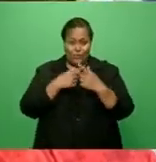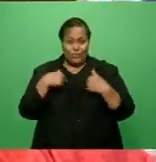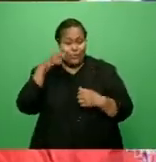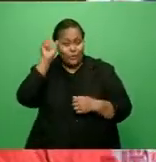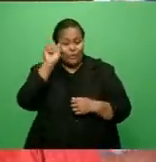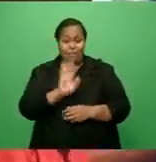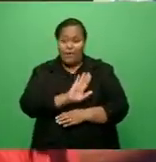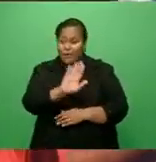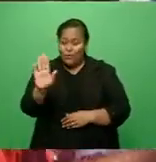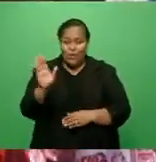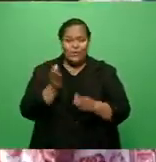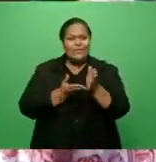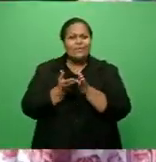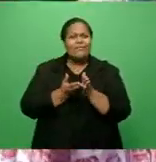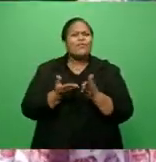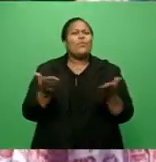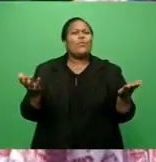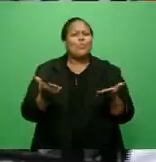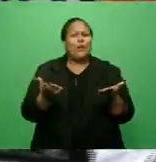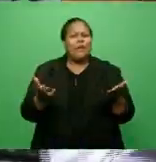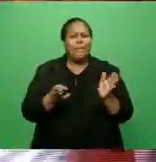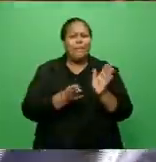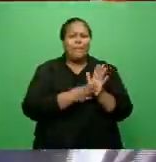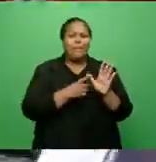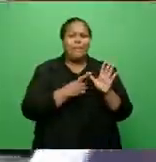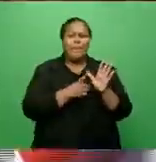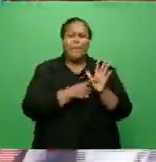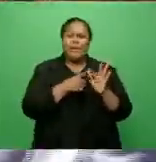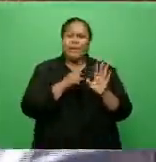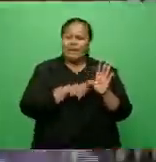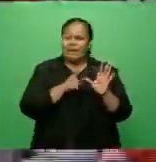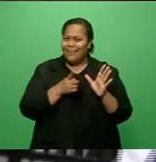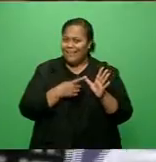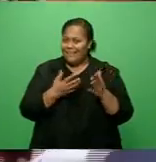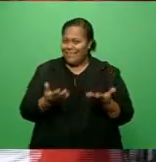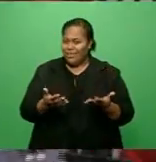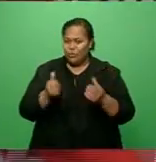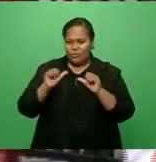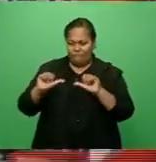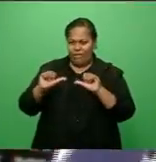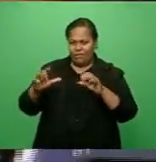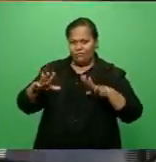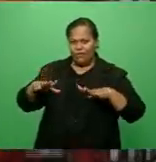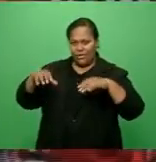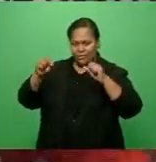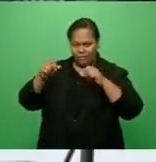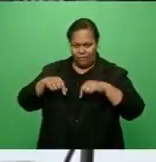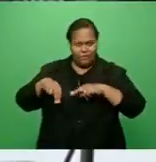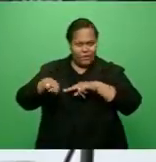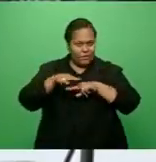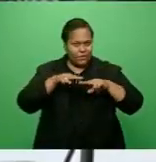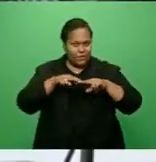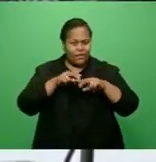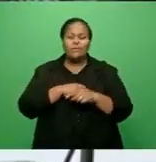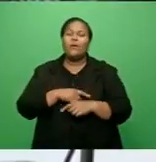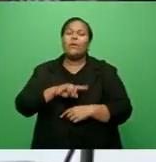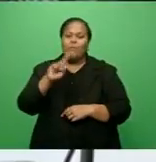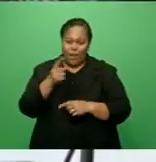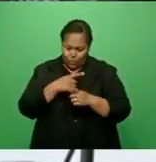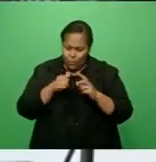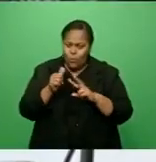in Malaya in defence of freedom there. But above all, we remember your service and